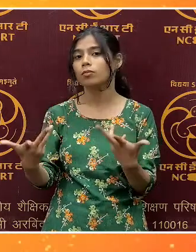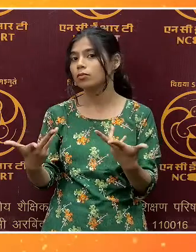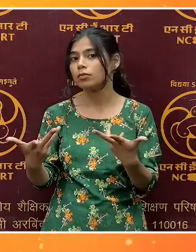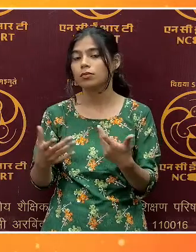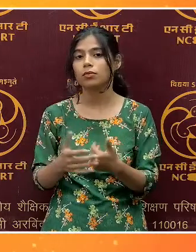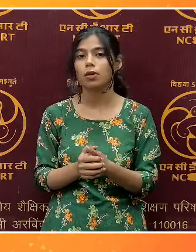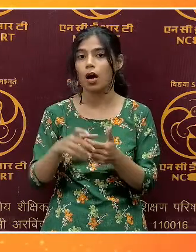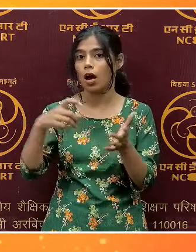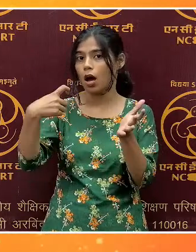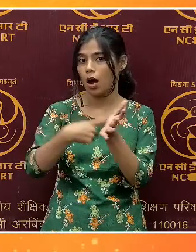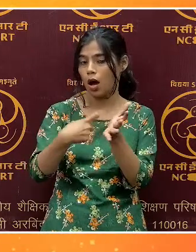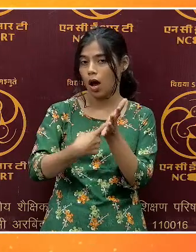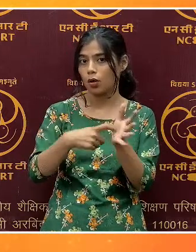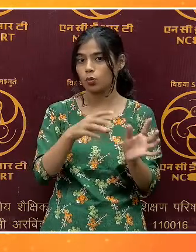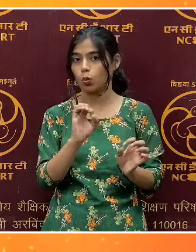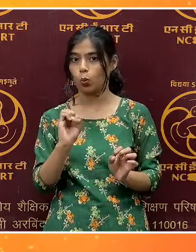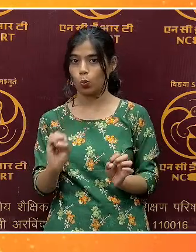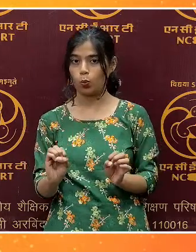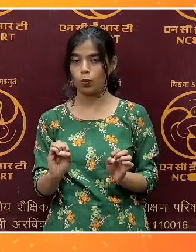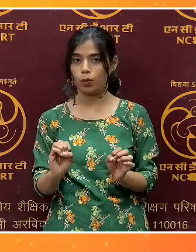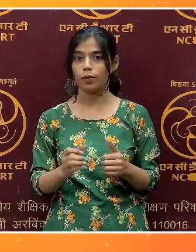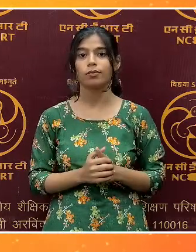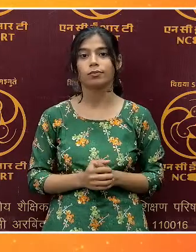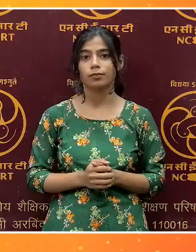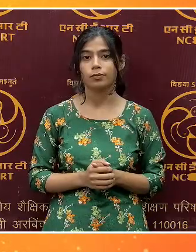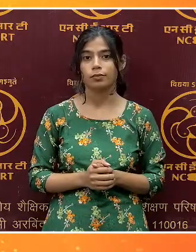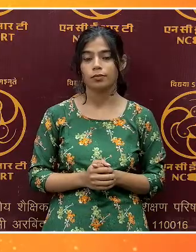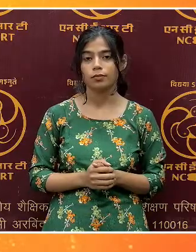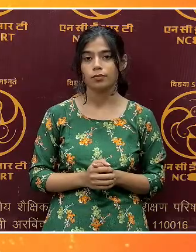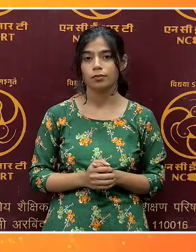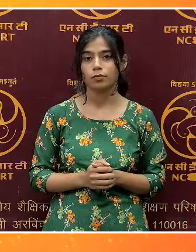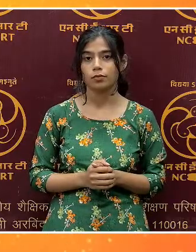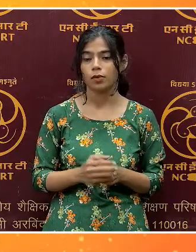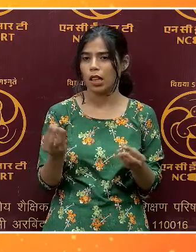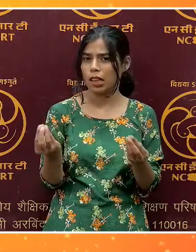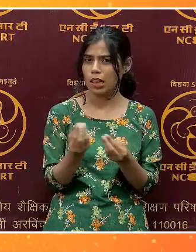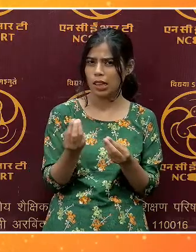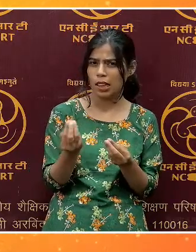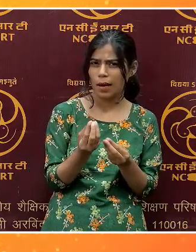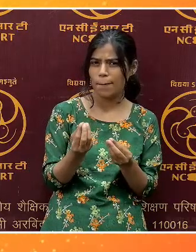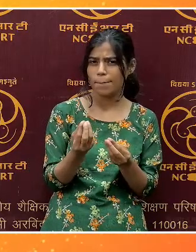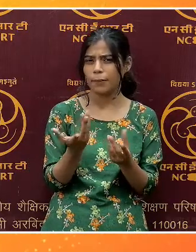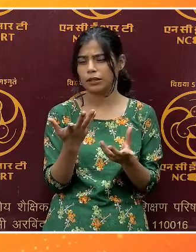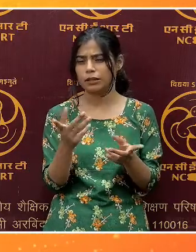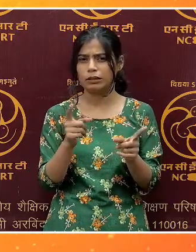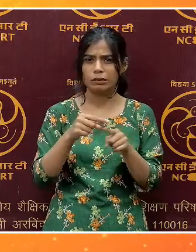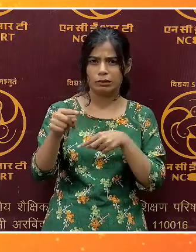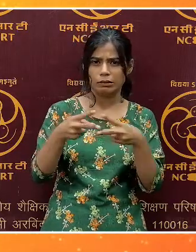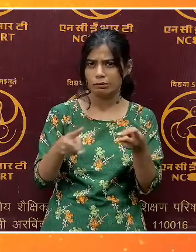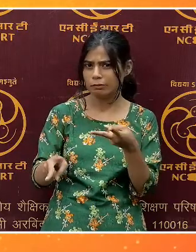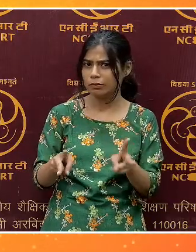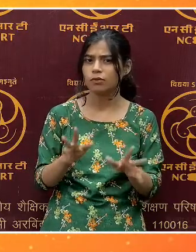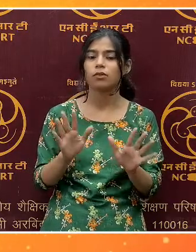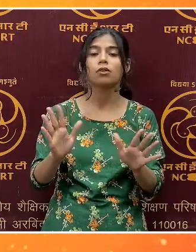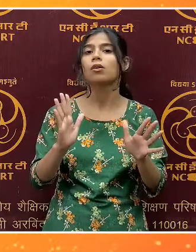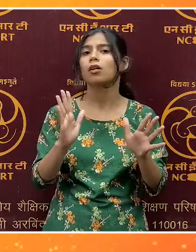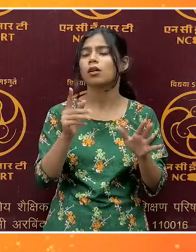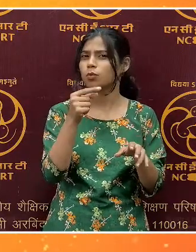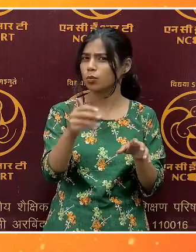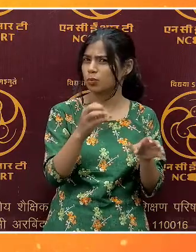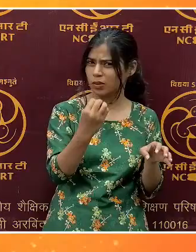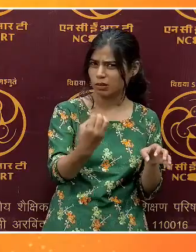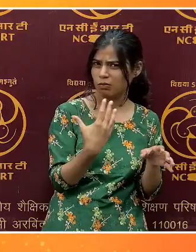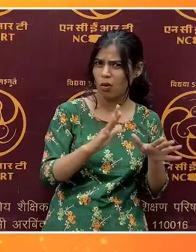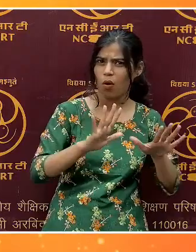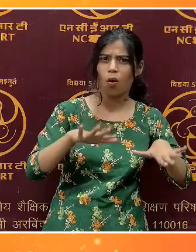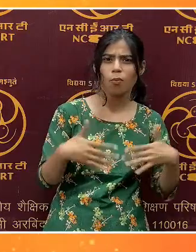distance r from O and it has moved to some different point. Can we specify exact location of